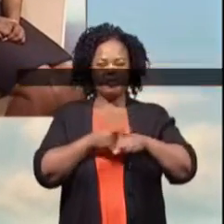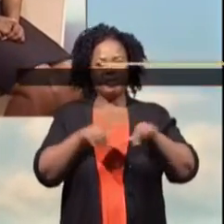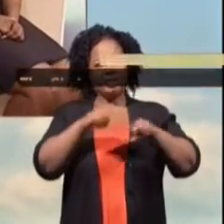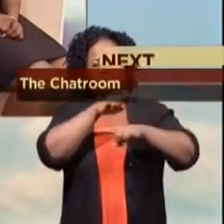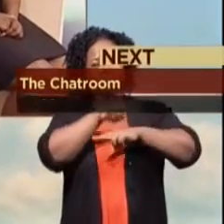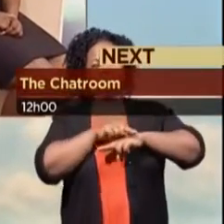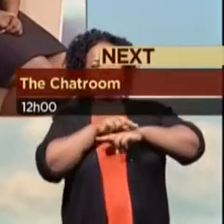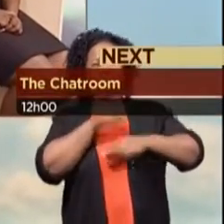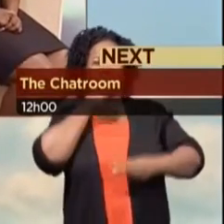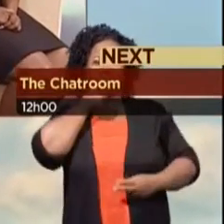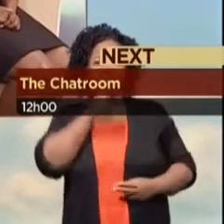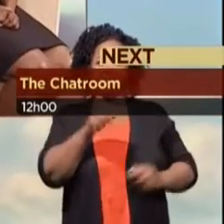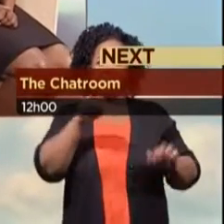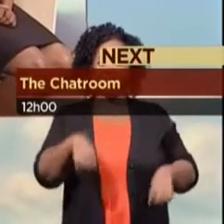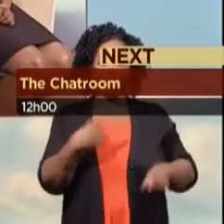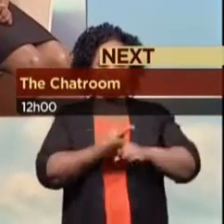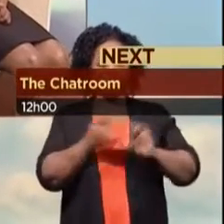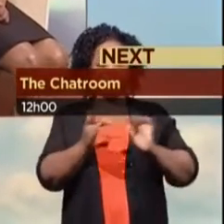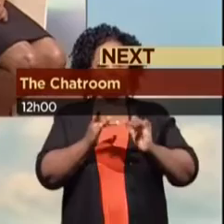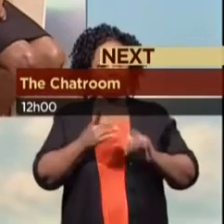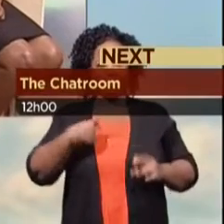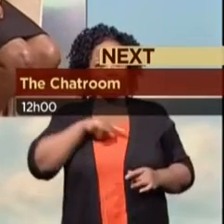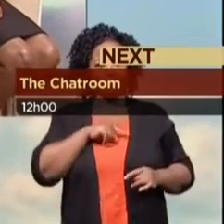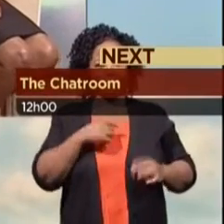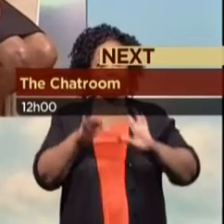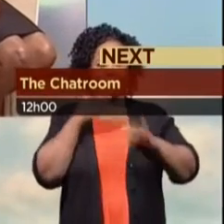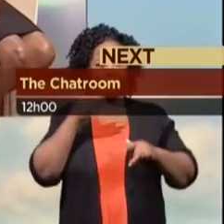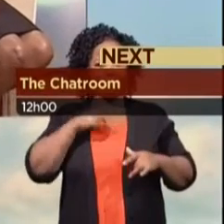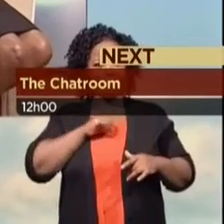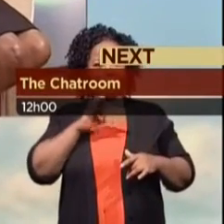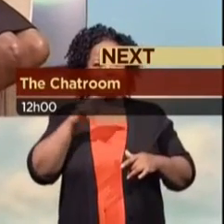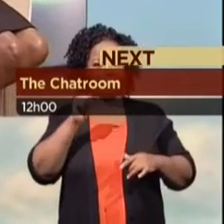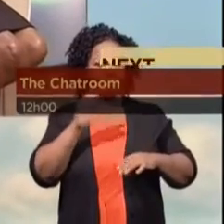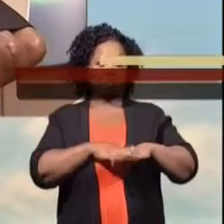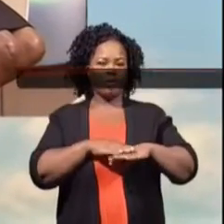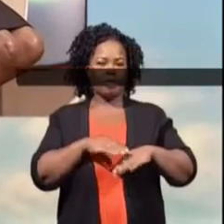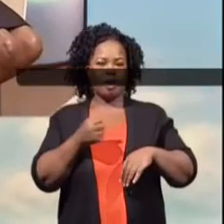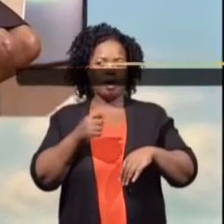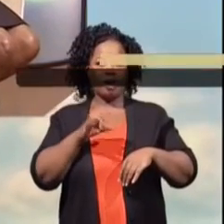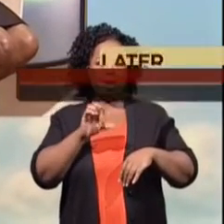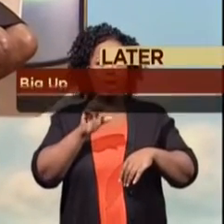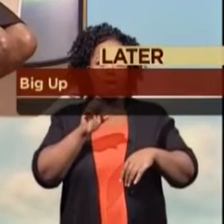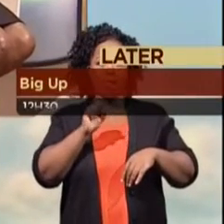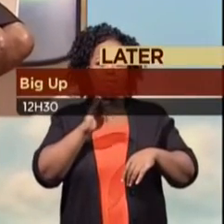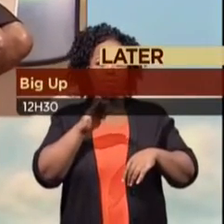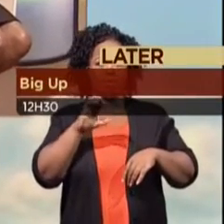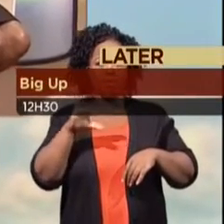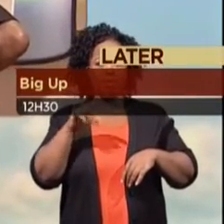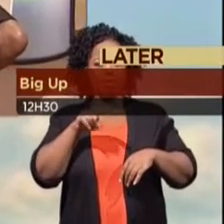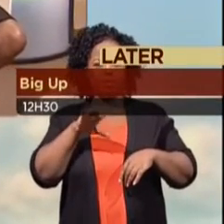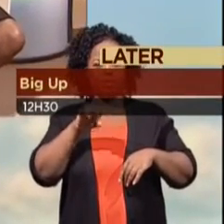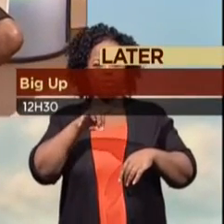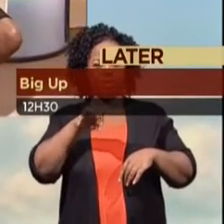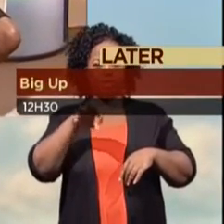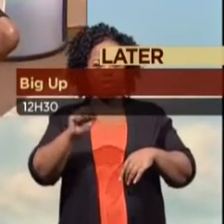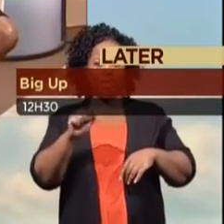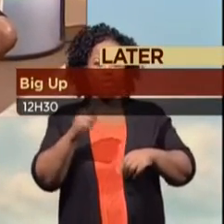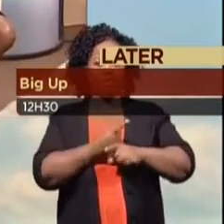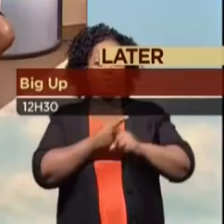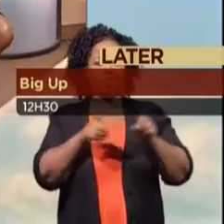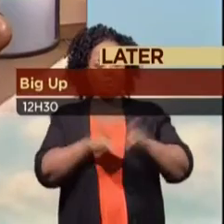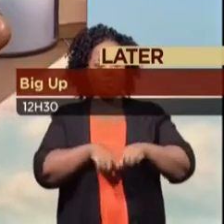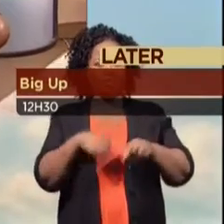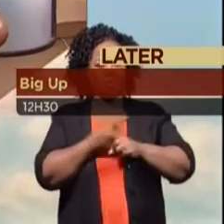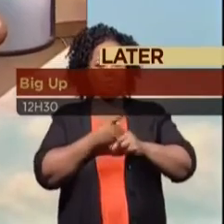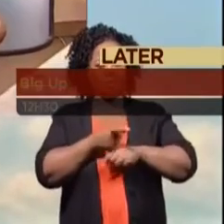denxe kumnandi so akwazi usifumana ke but ikwazi usifumana ke kwi-email yethu shift at sabc.co.za or kwi-social media ke zonke shift on